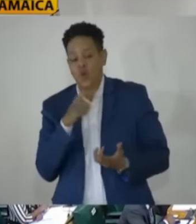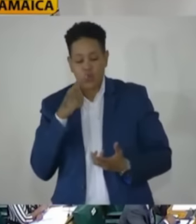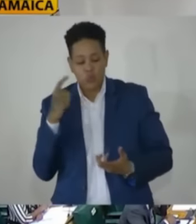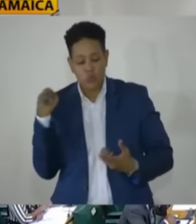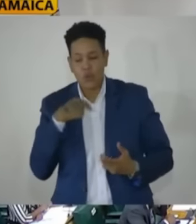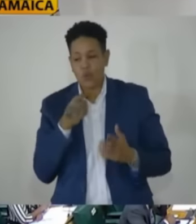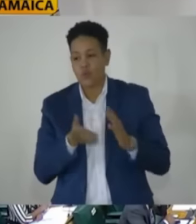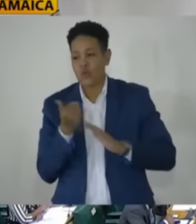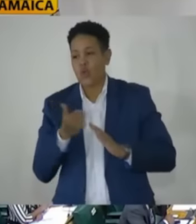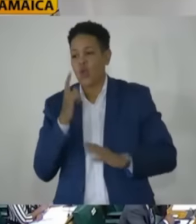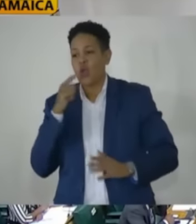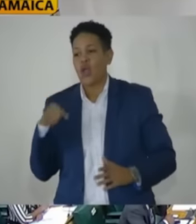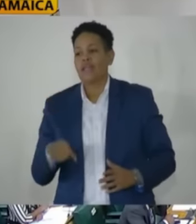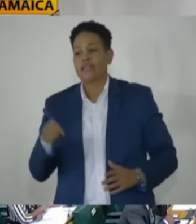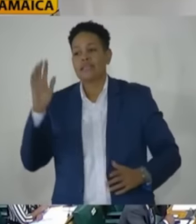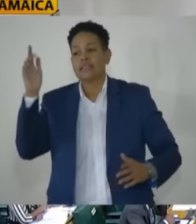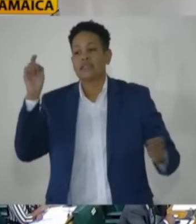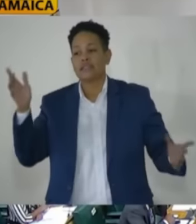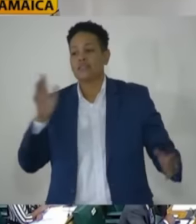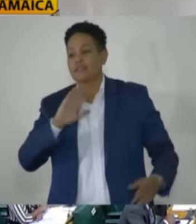Member.